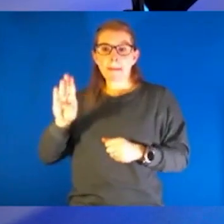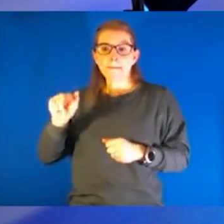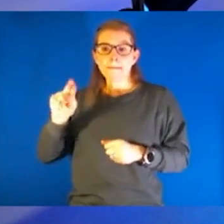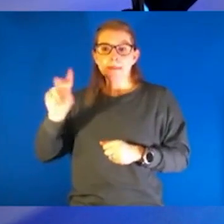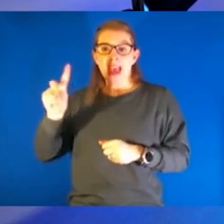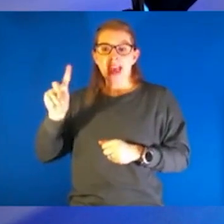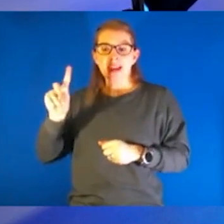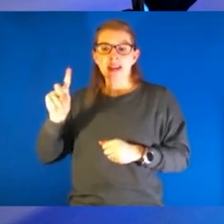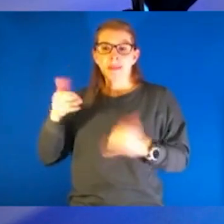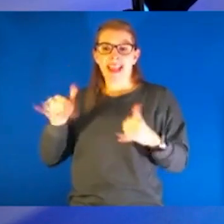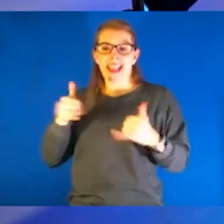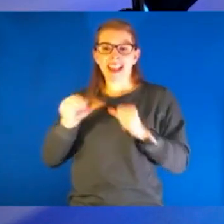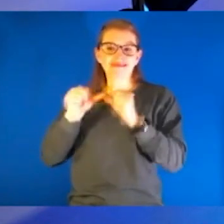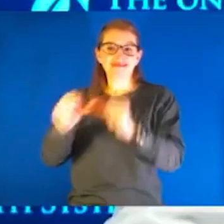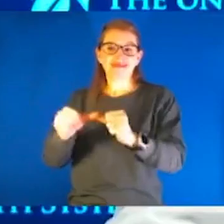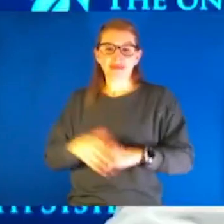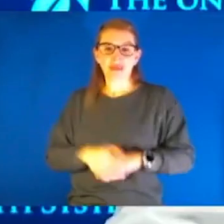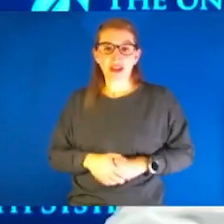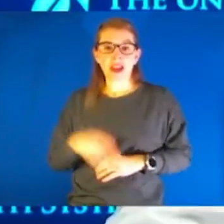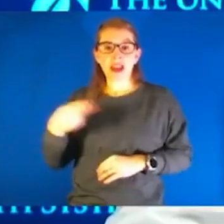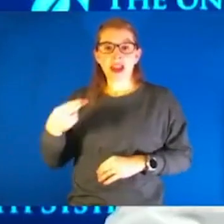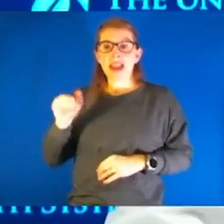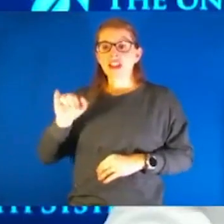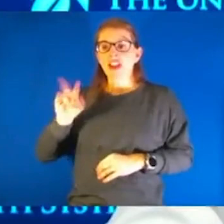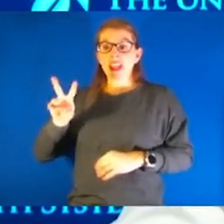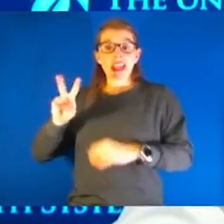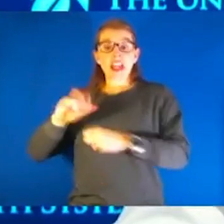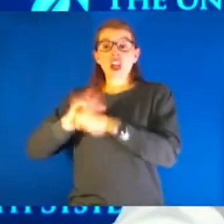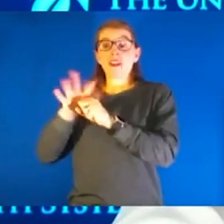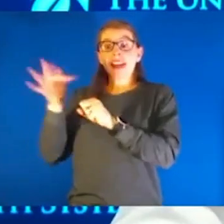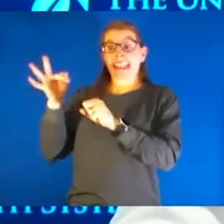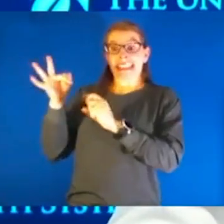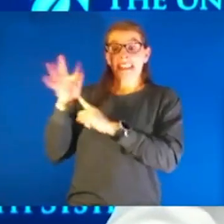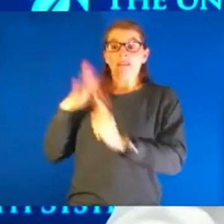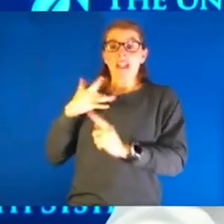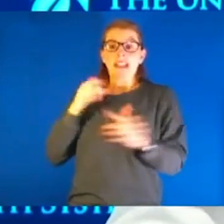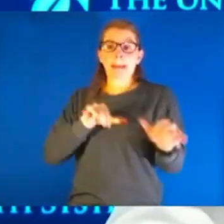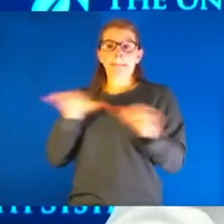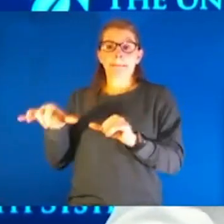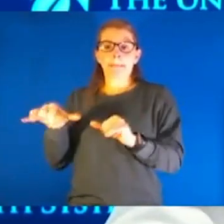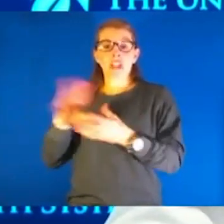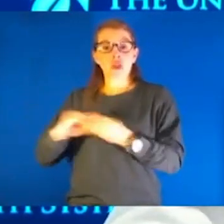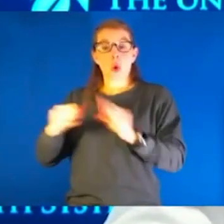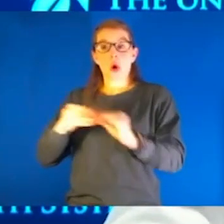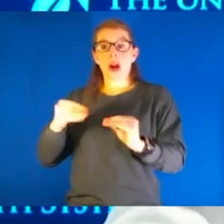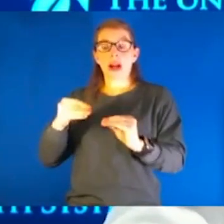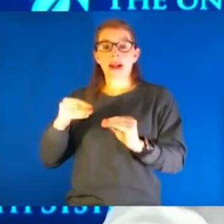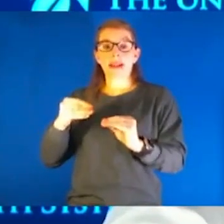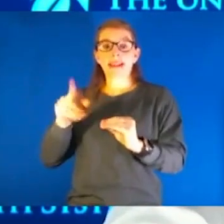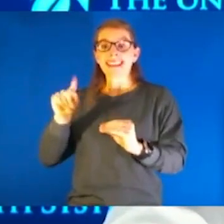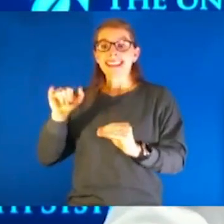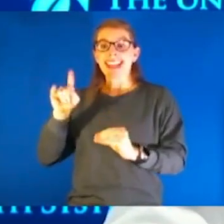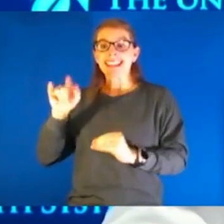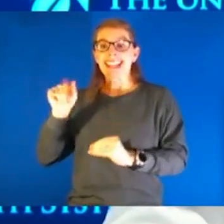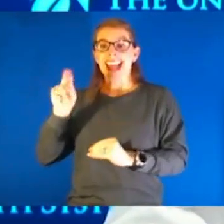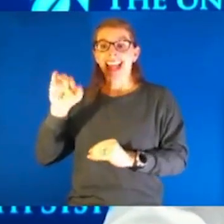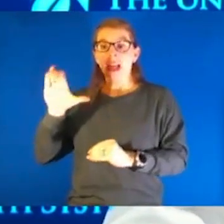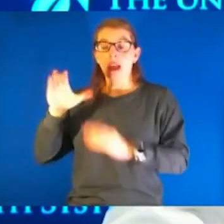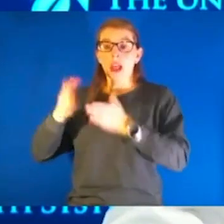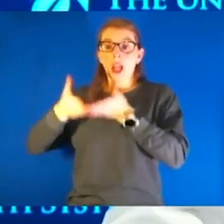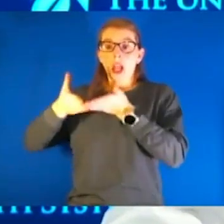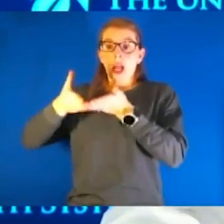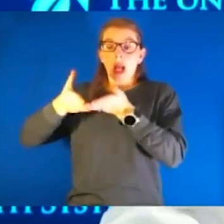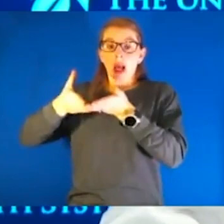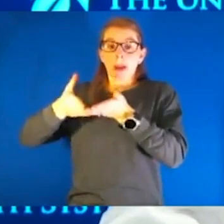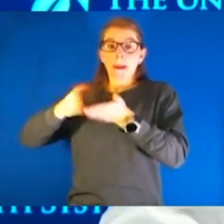is true again with HIV or with COVID-19, right? And it's like the story of the Titanic. Things are going down, but the band keep playing. It's like nothing was going